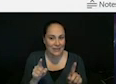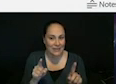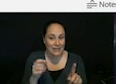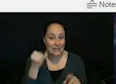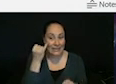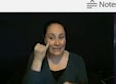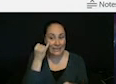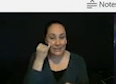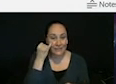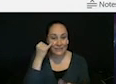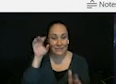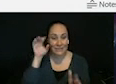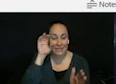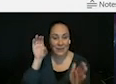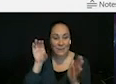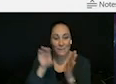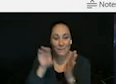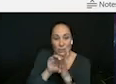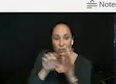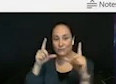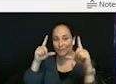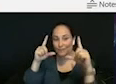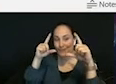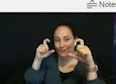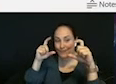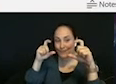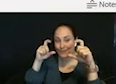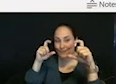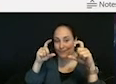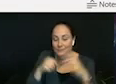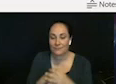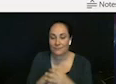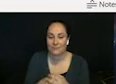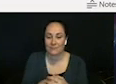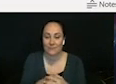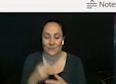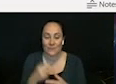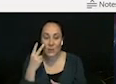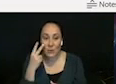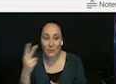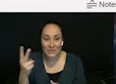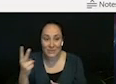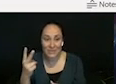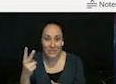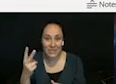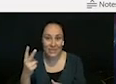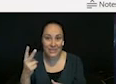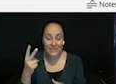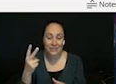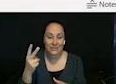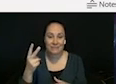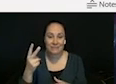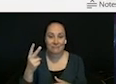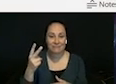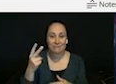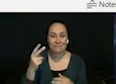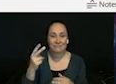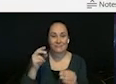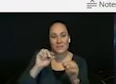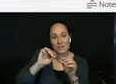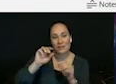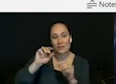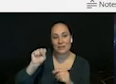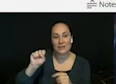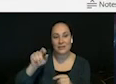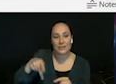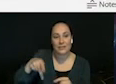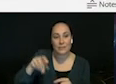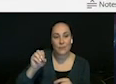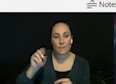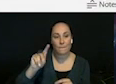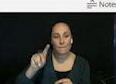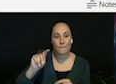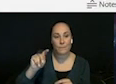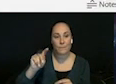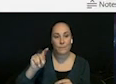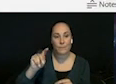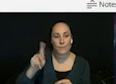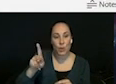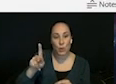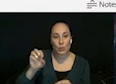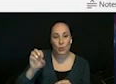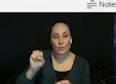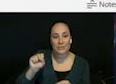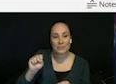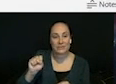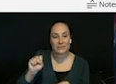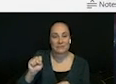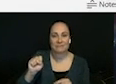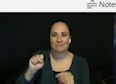wheel, and you will see that the bottom spokes are in focus and the top spokes are out of focus. And the reason that is because the